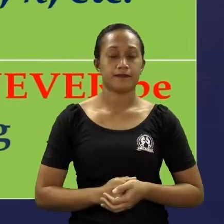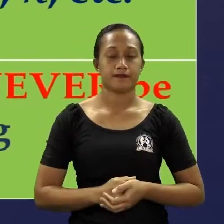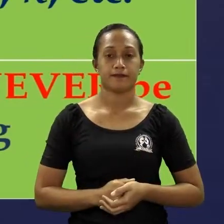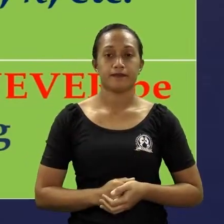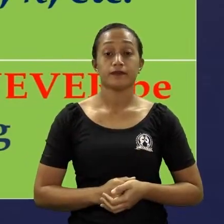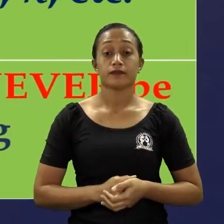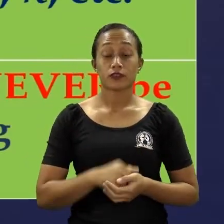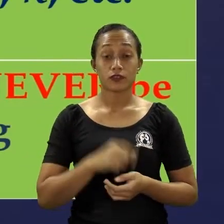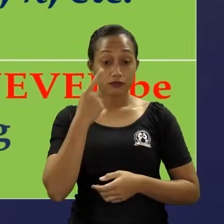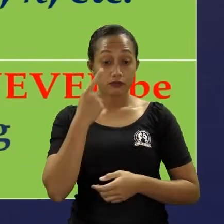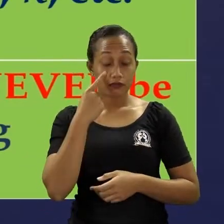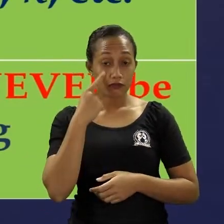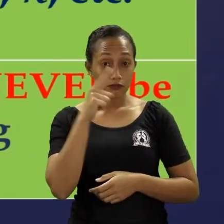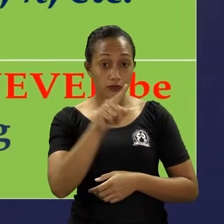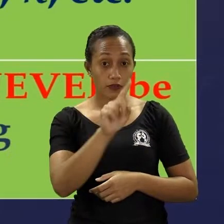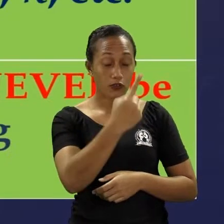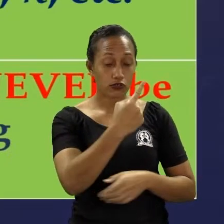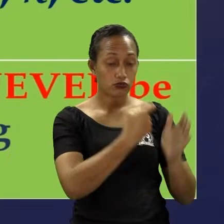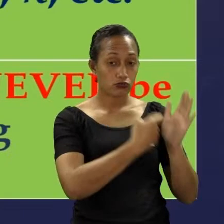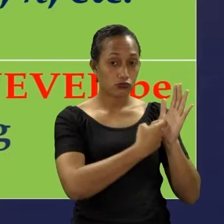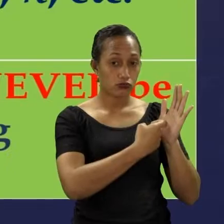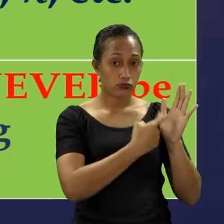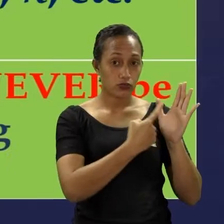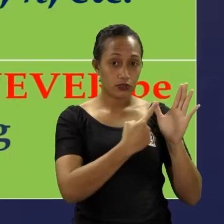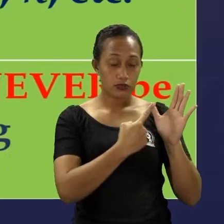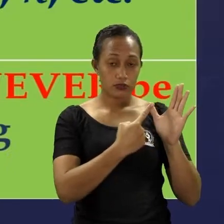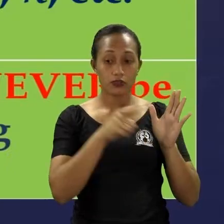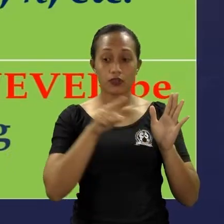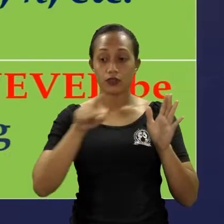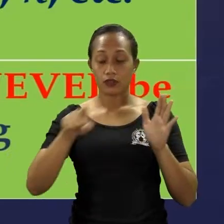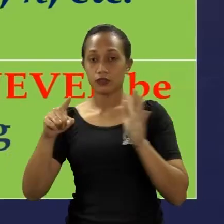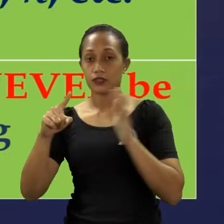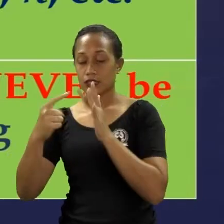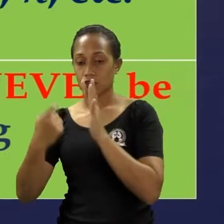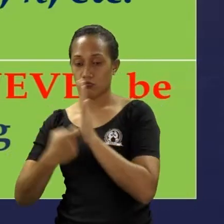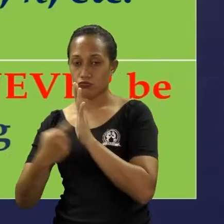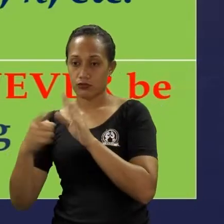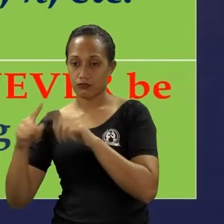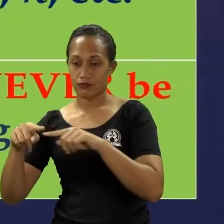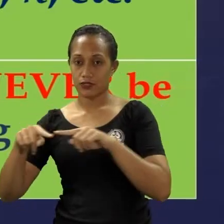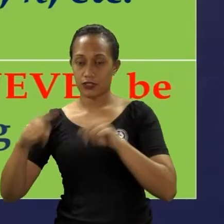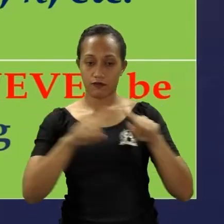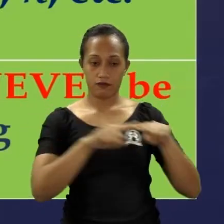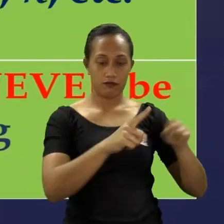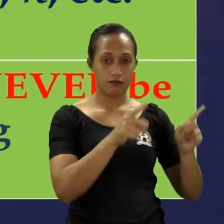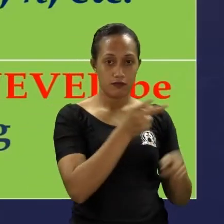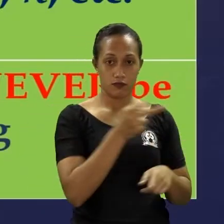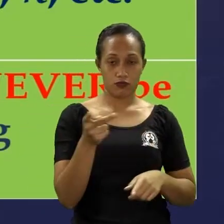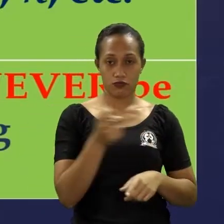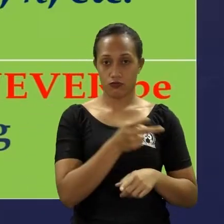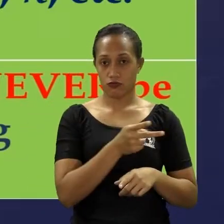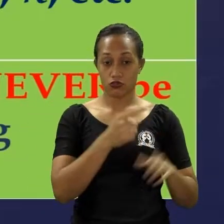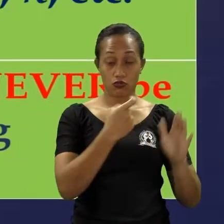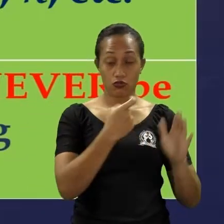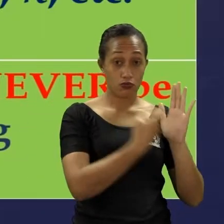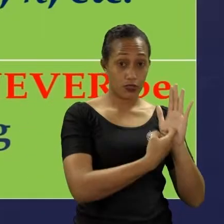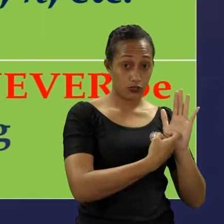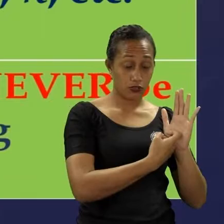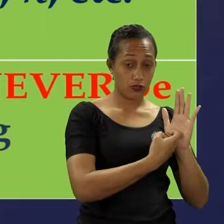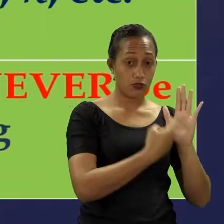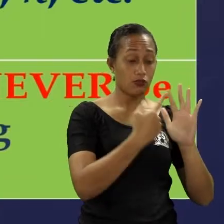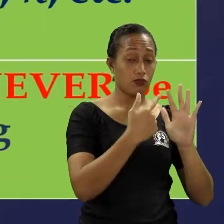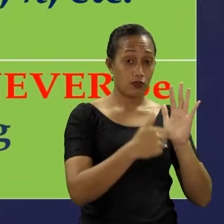So let's have a look at rational numbers and irrational numbers differences. Rational